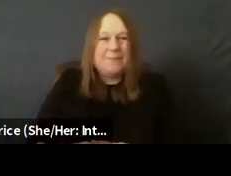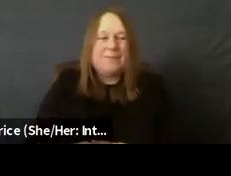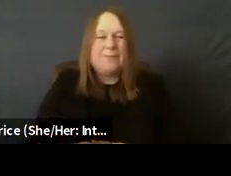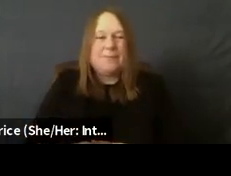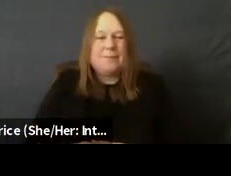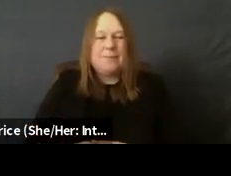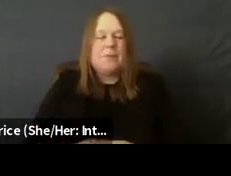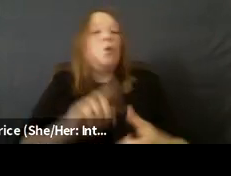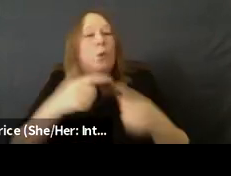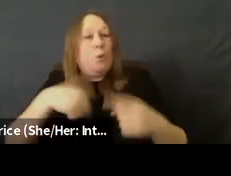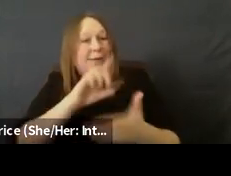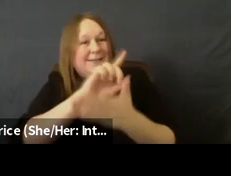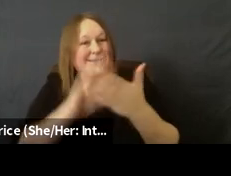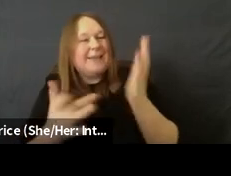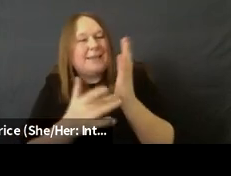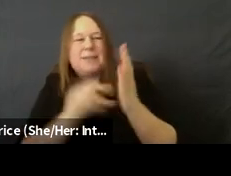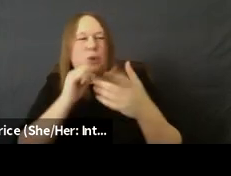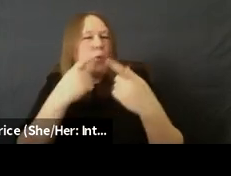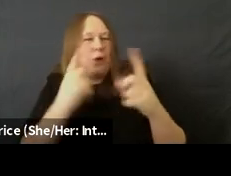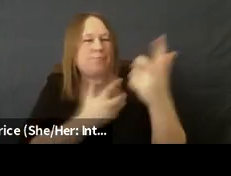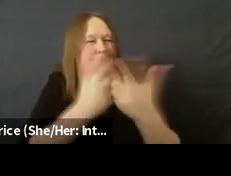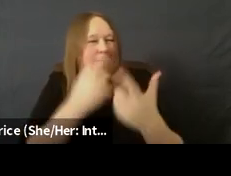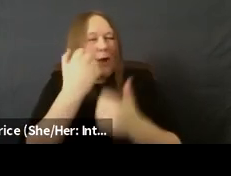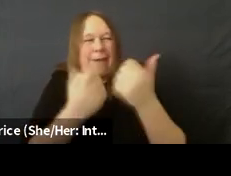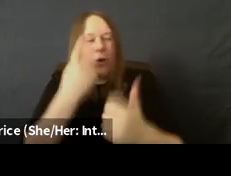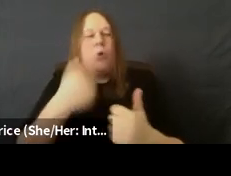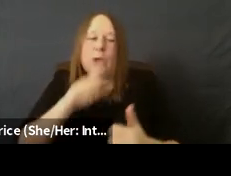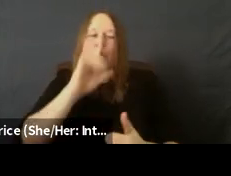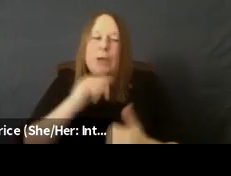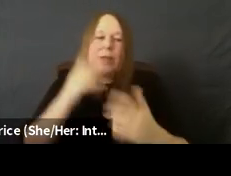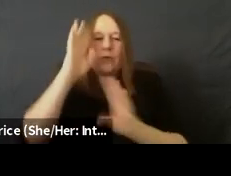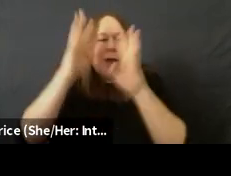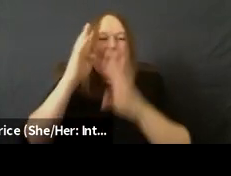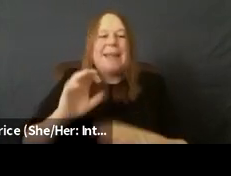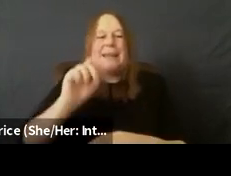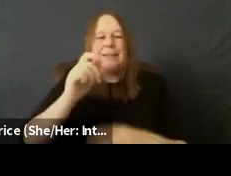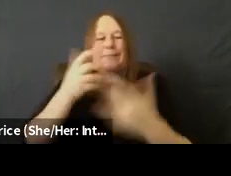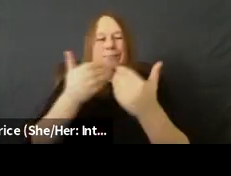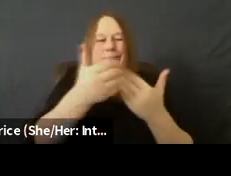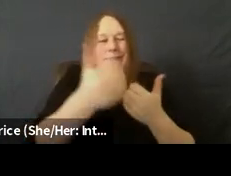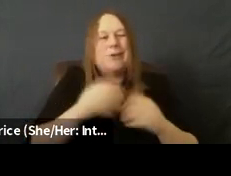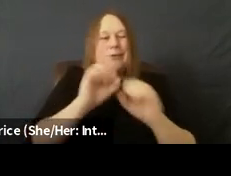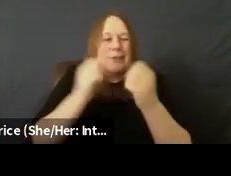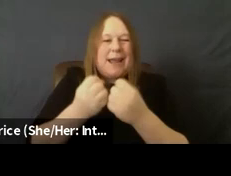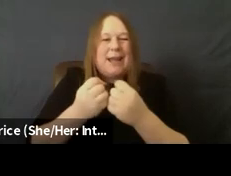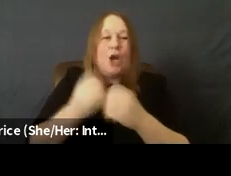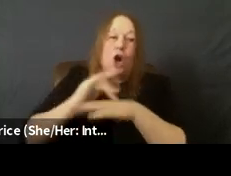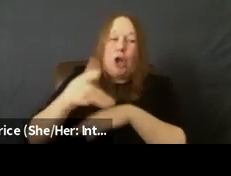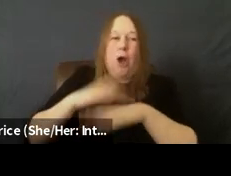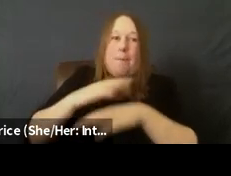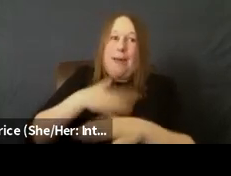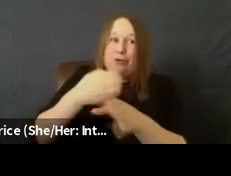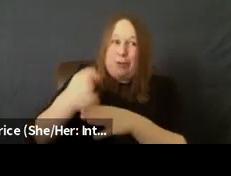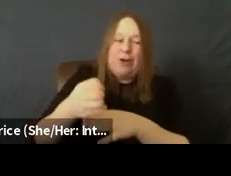When we design technologies that don't work for everyone, we really are creating a segmented society. And early on in my career, I